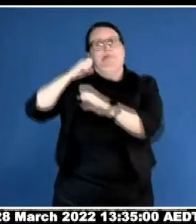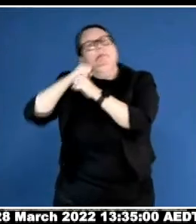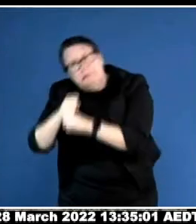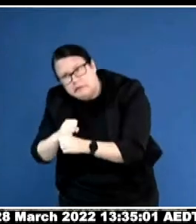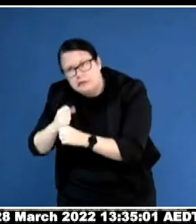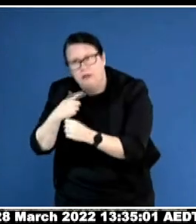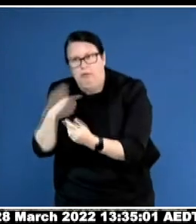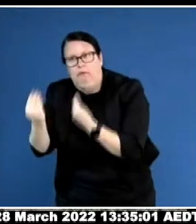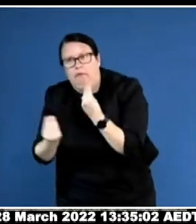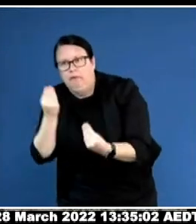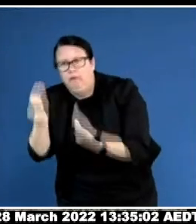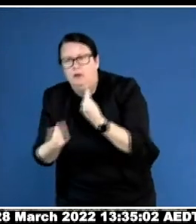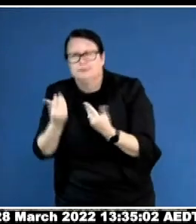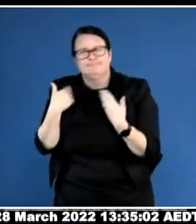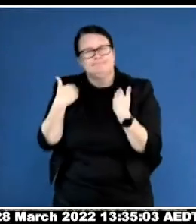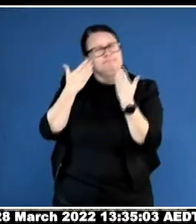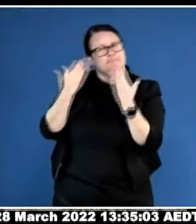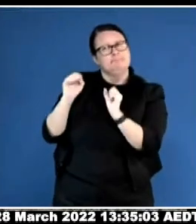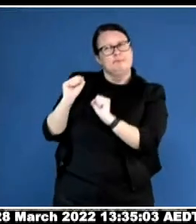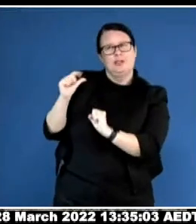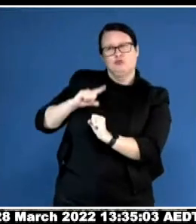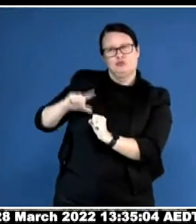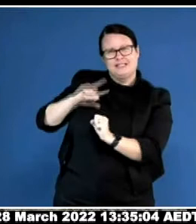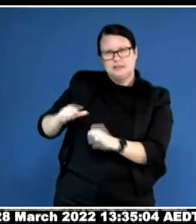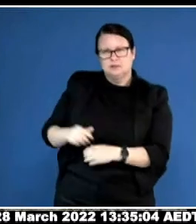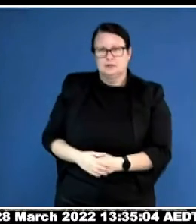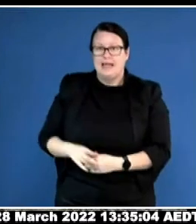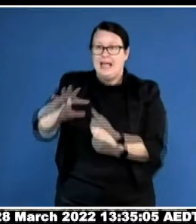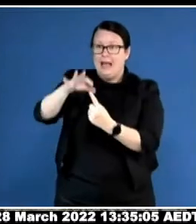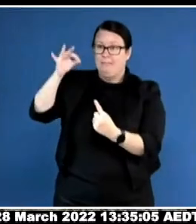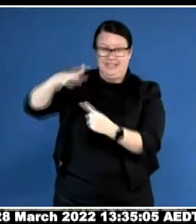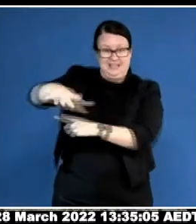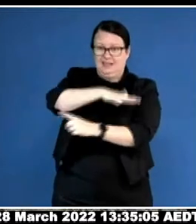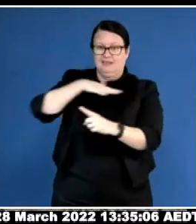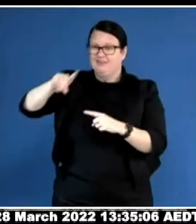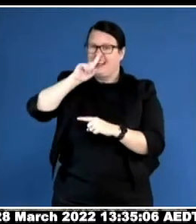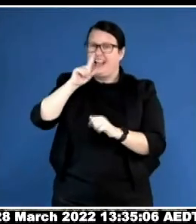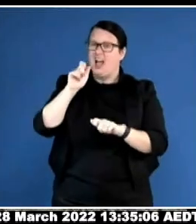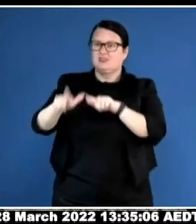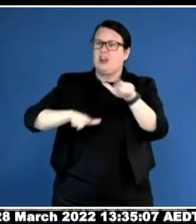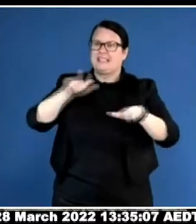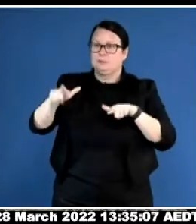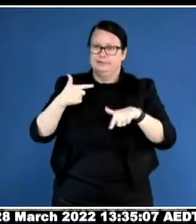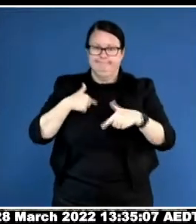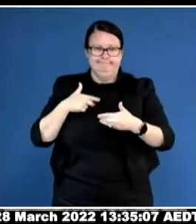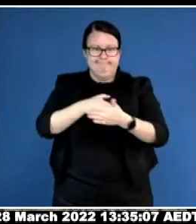in a location in Melbourne with no public transport, so I was isolated.